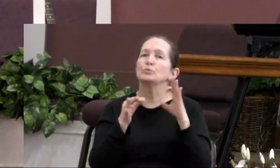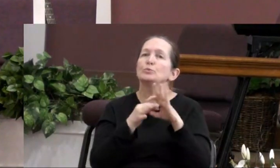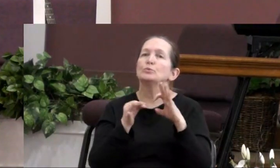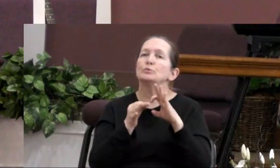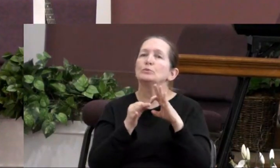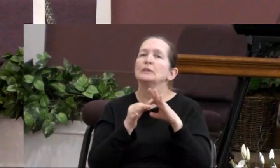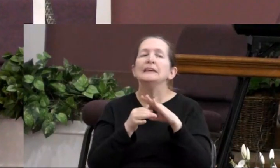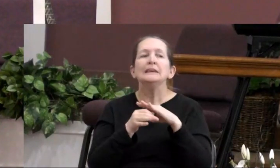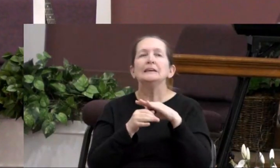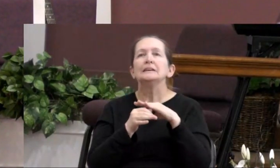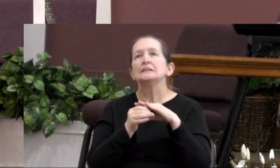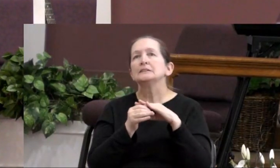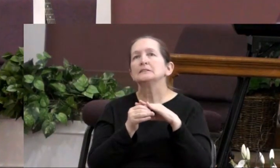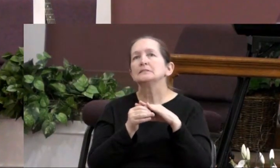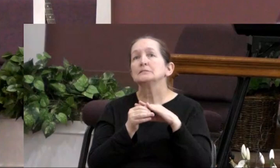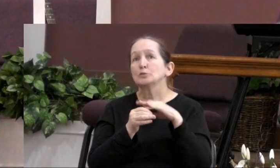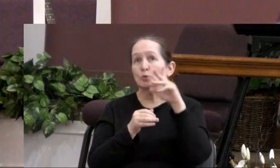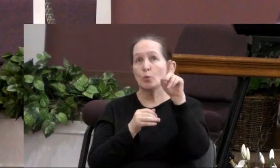his question.